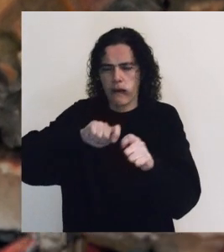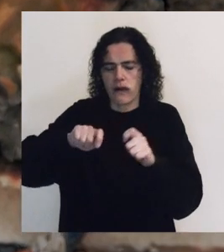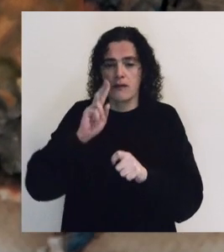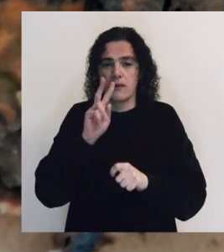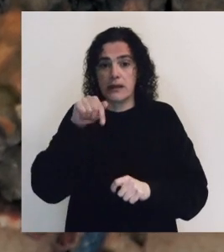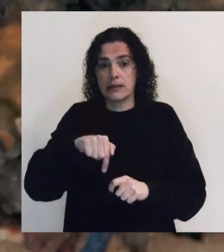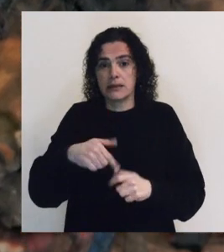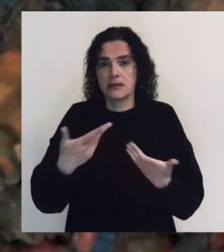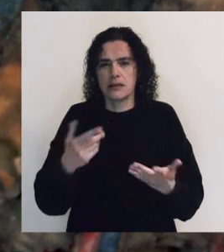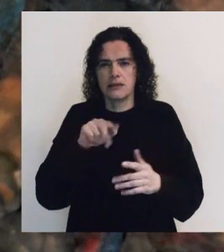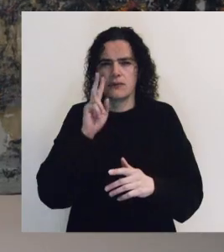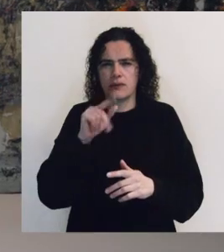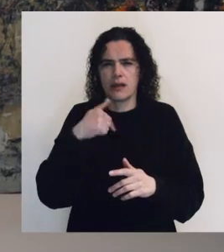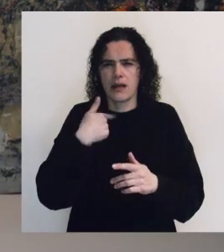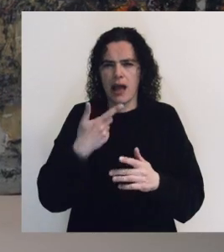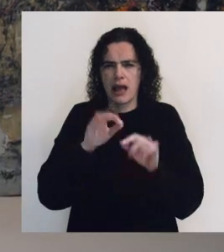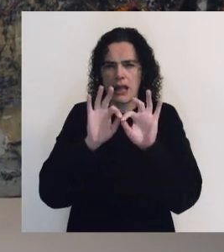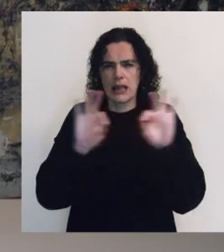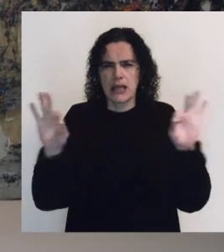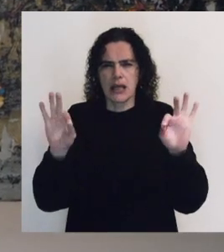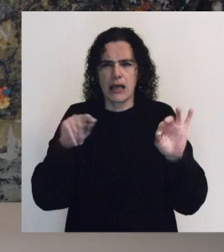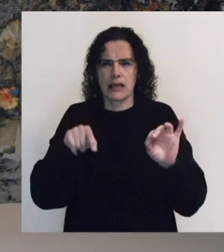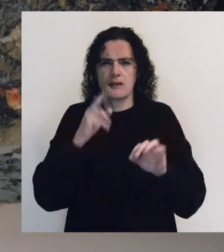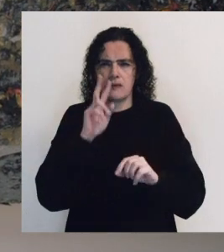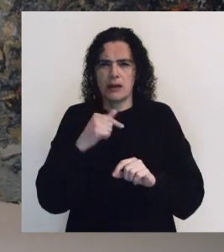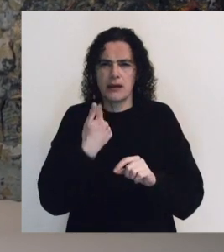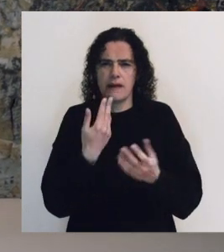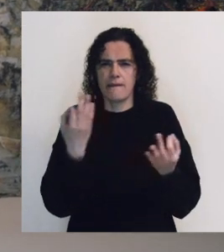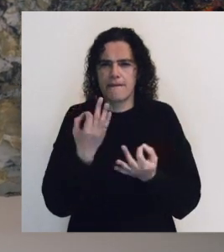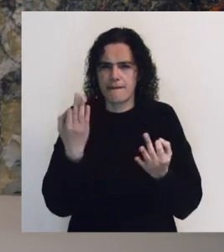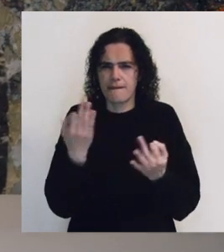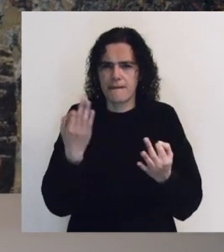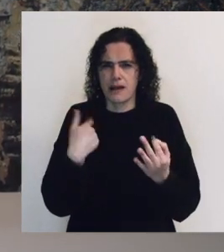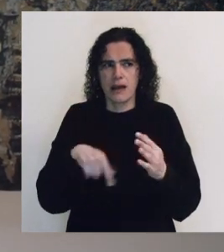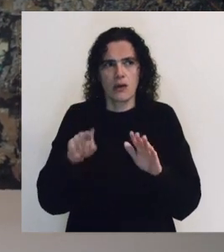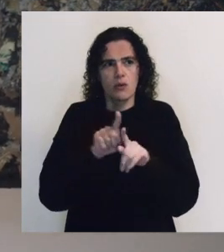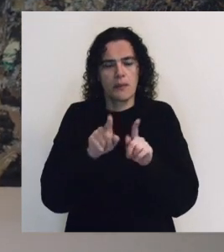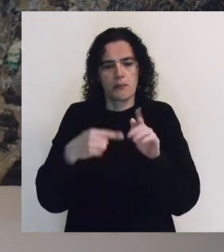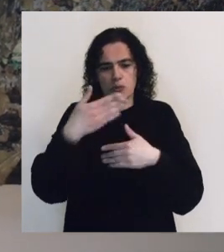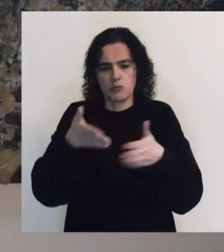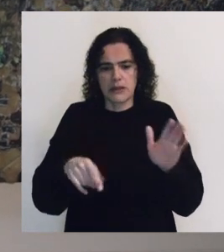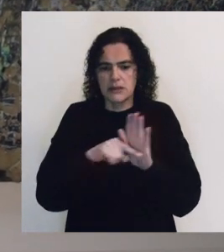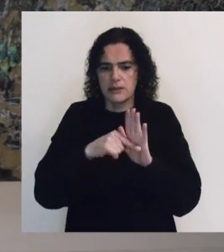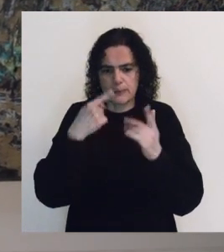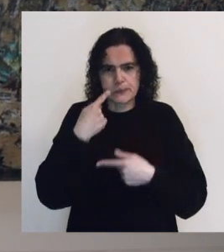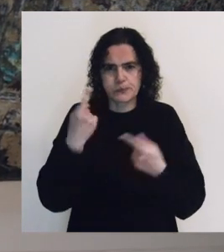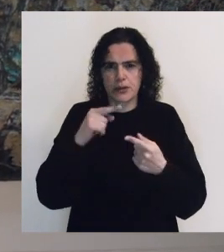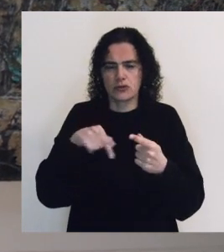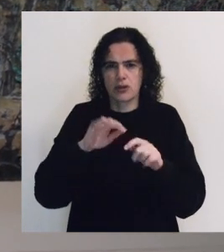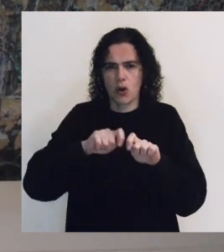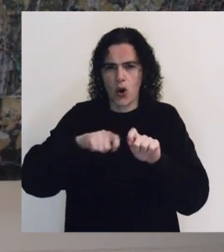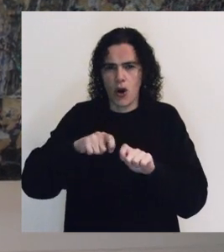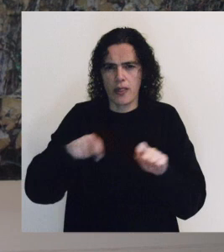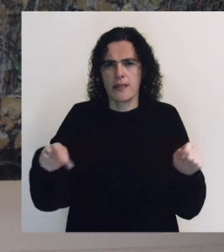that you see here. Actually, you see this big line here that really is the negative space of